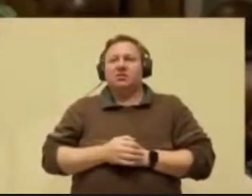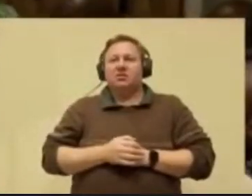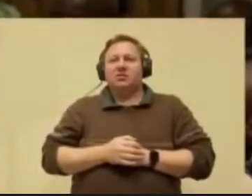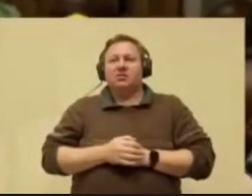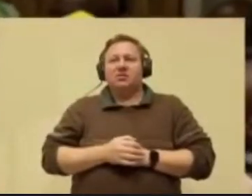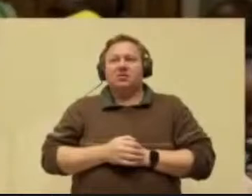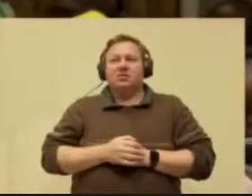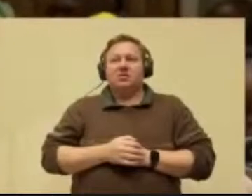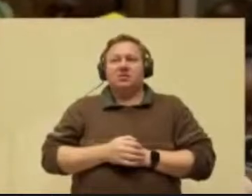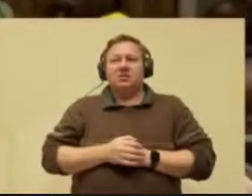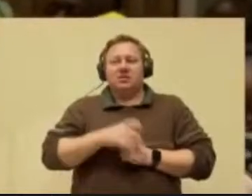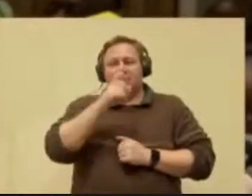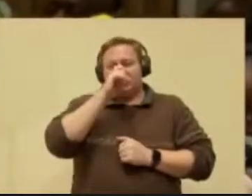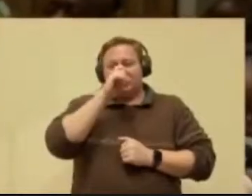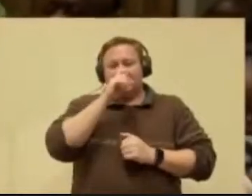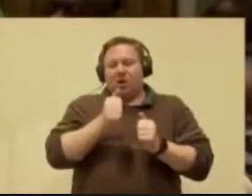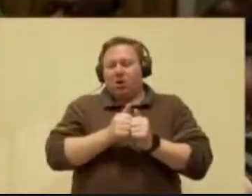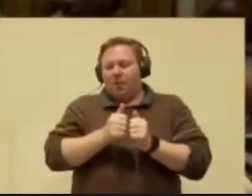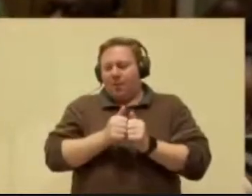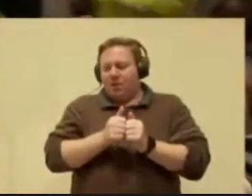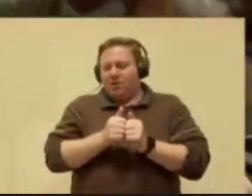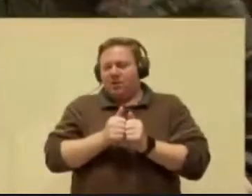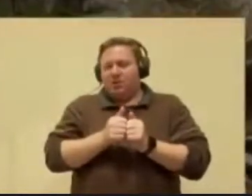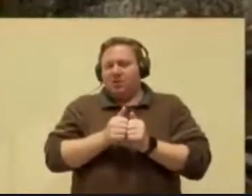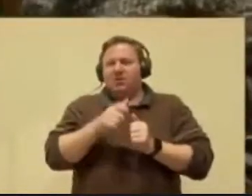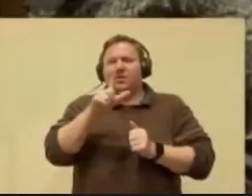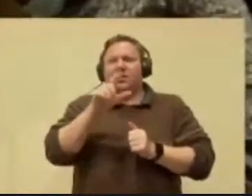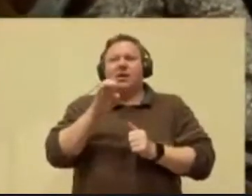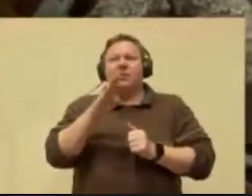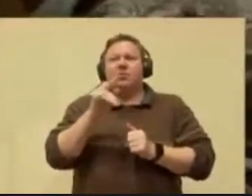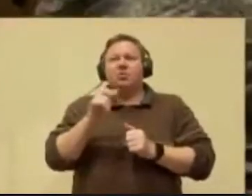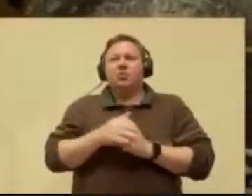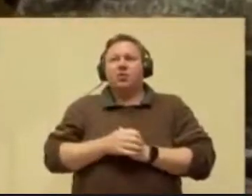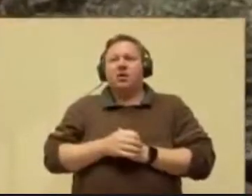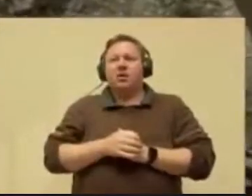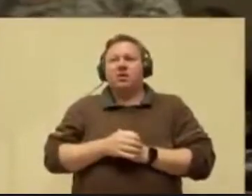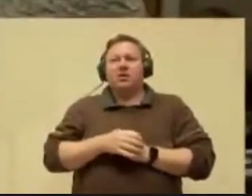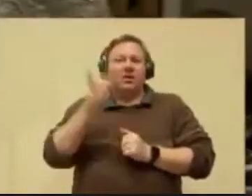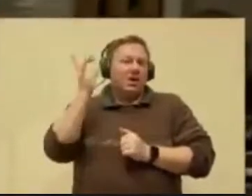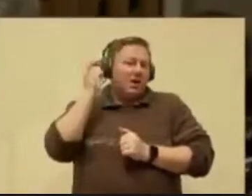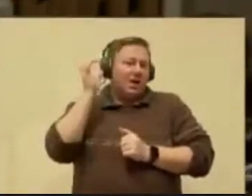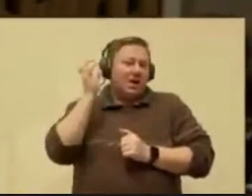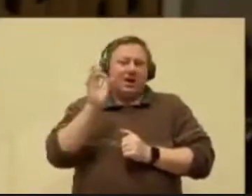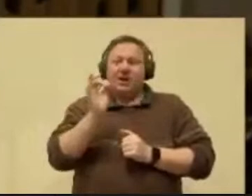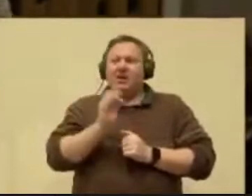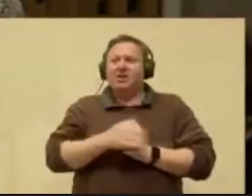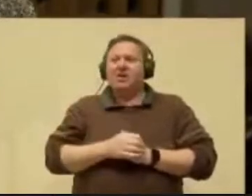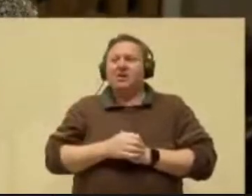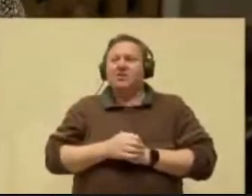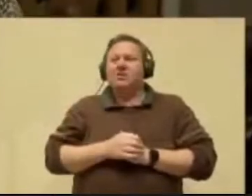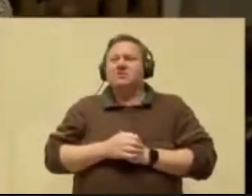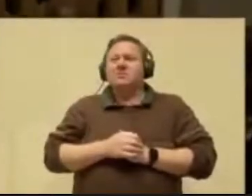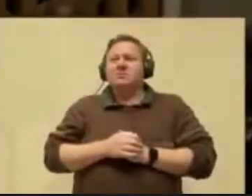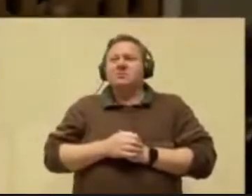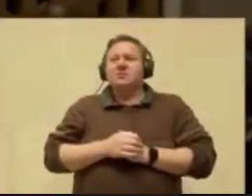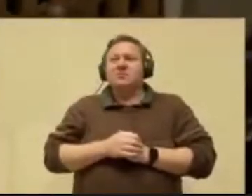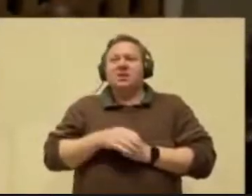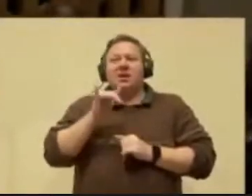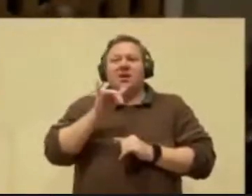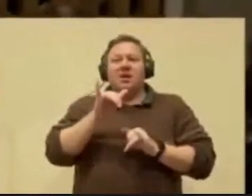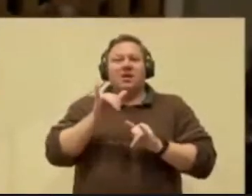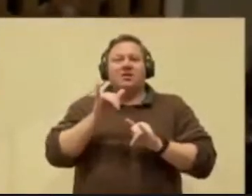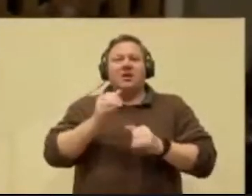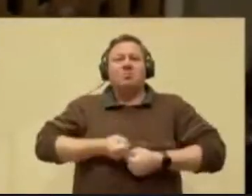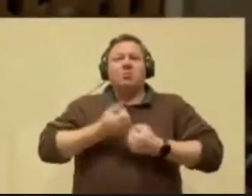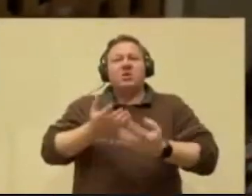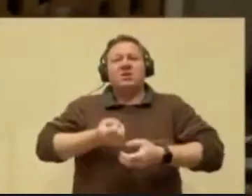sister i don't know come back i was speaking here he didn't hear anything can we just that presentation of